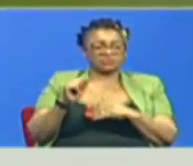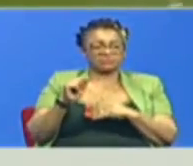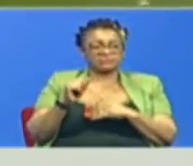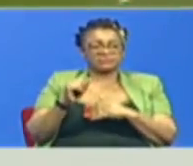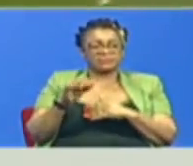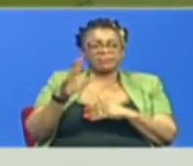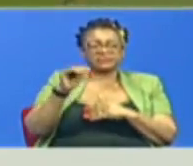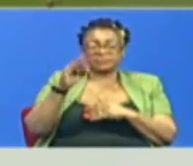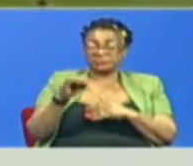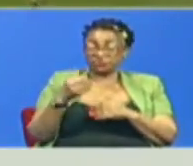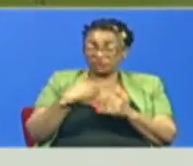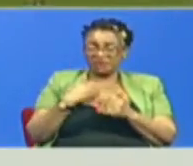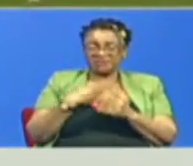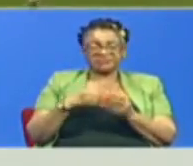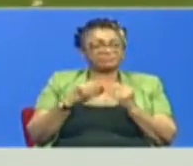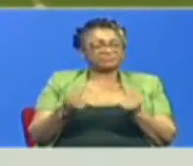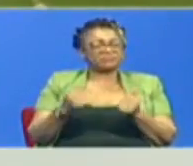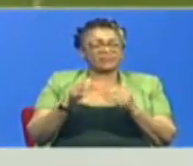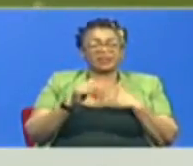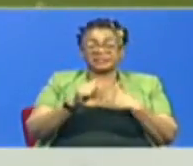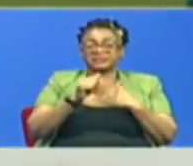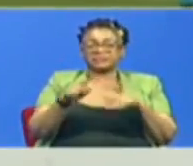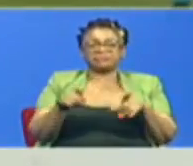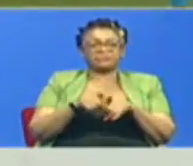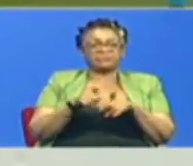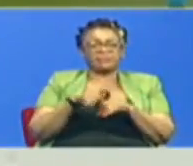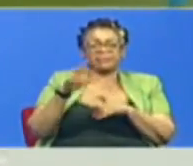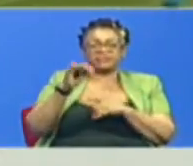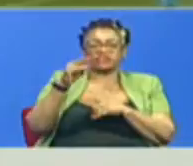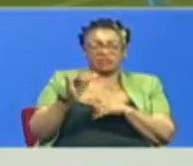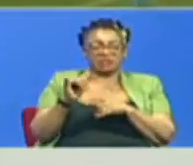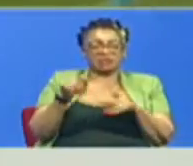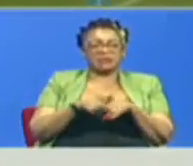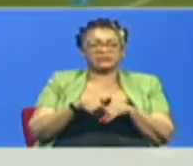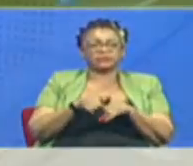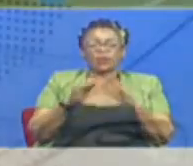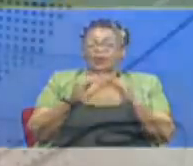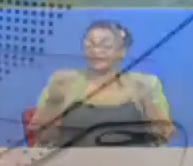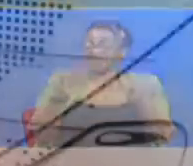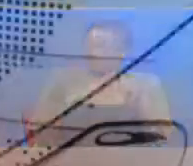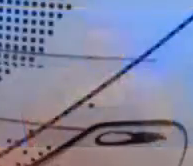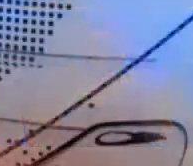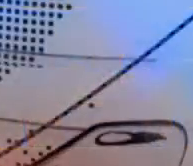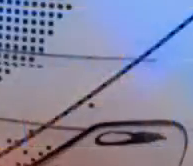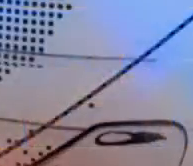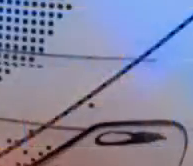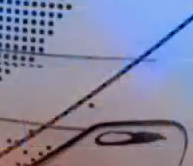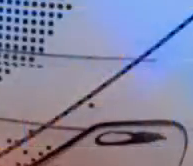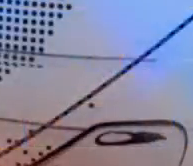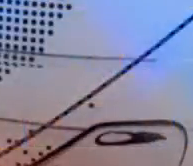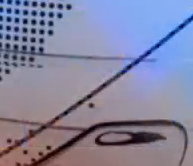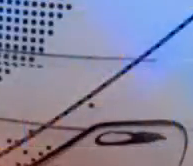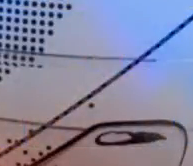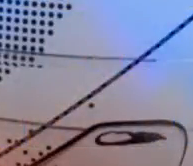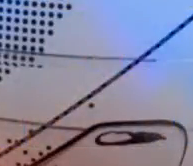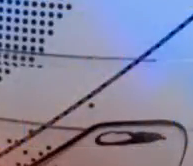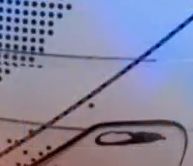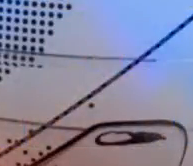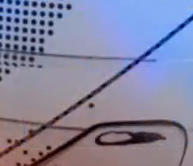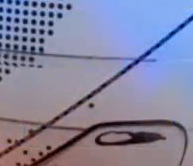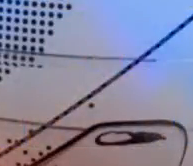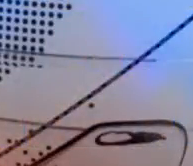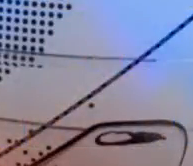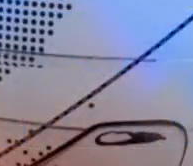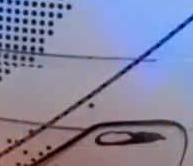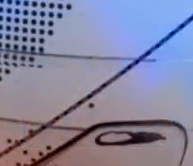gave Southampton a 12-minute lead before Anthony Martial equalised and Marcus Rashford sent United ahead. The hosts led 2-1